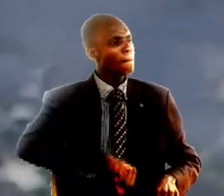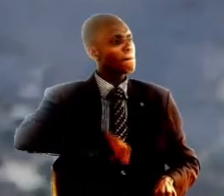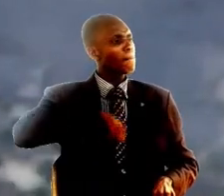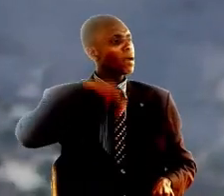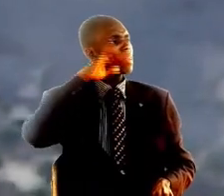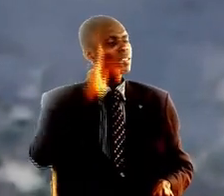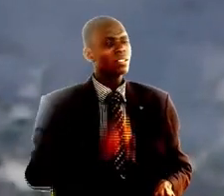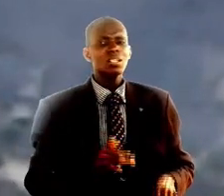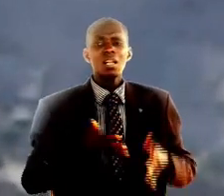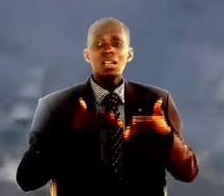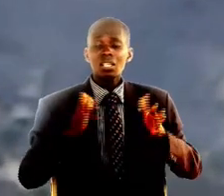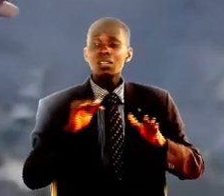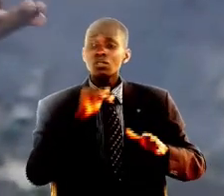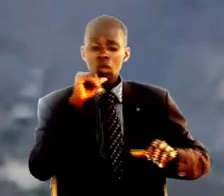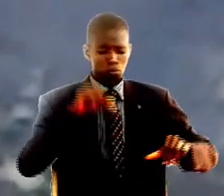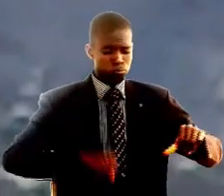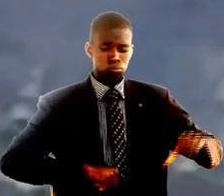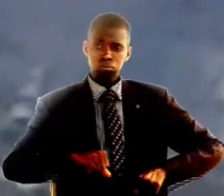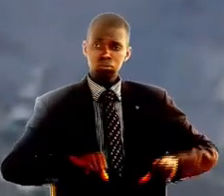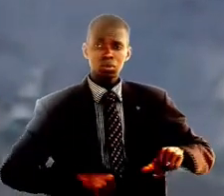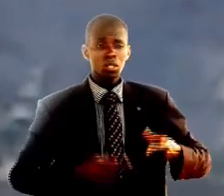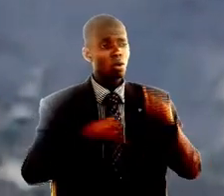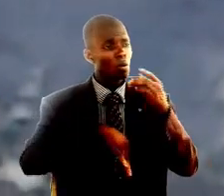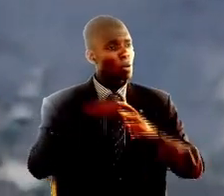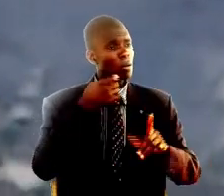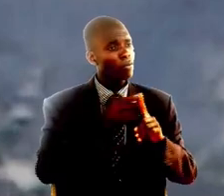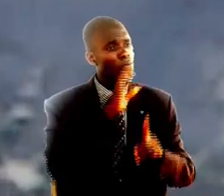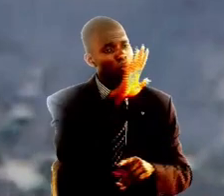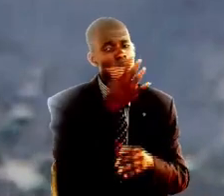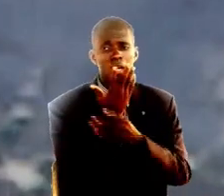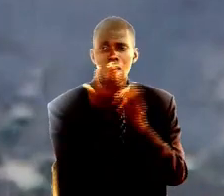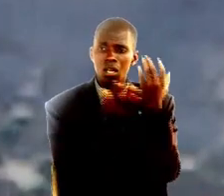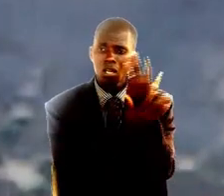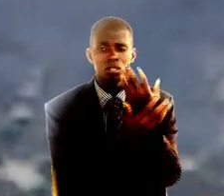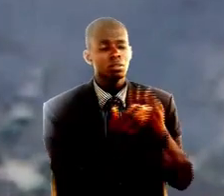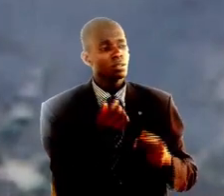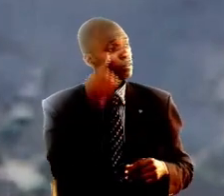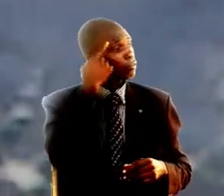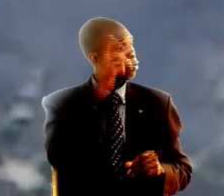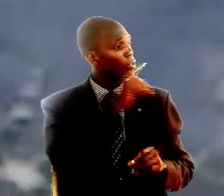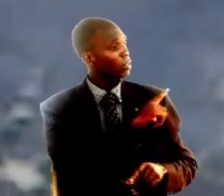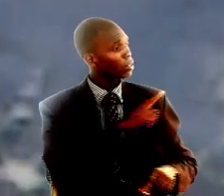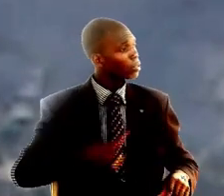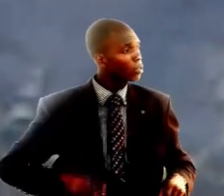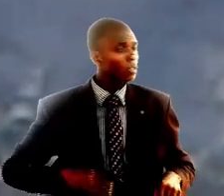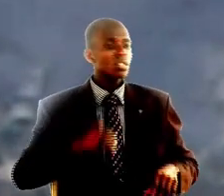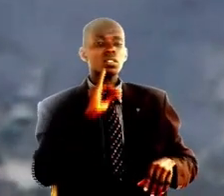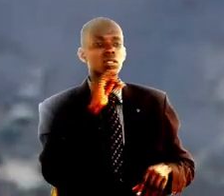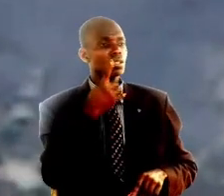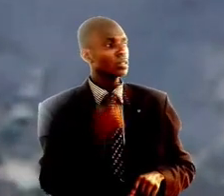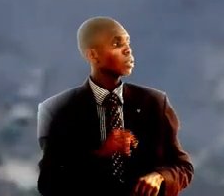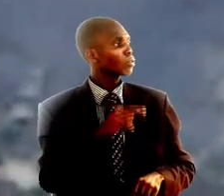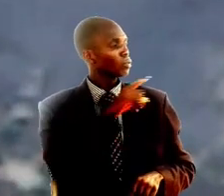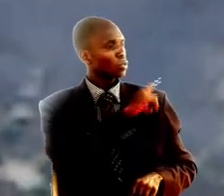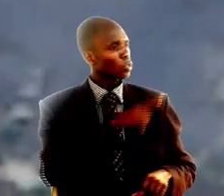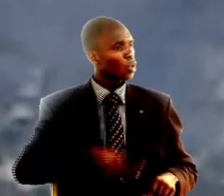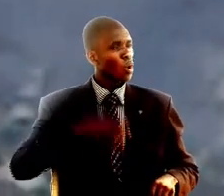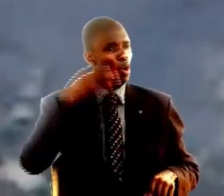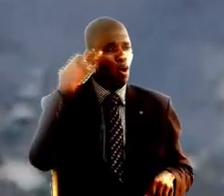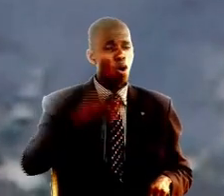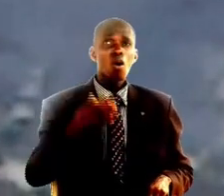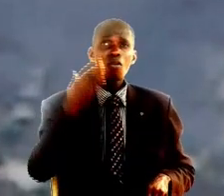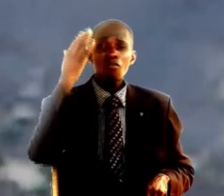not arrogance come out of your mouth. For the Lord is a God of knowledge, and